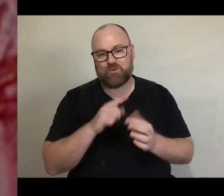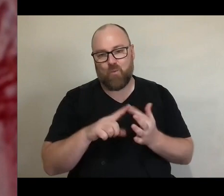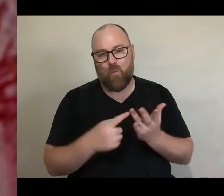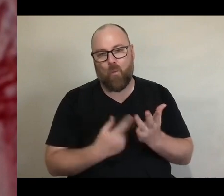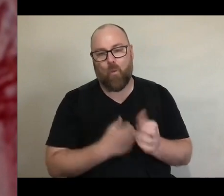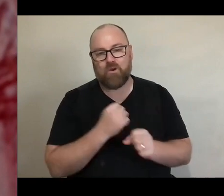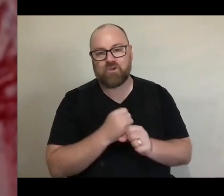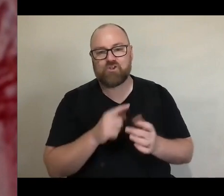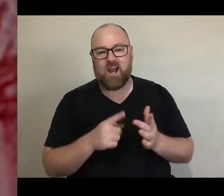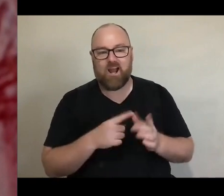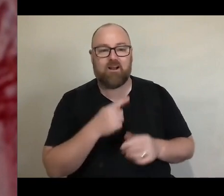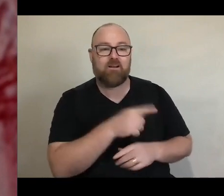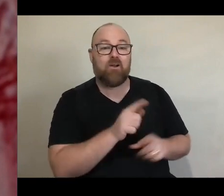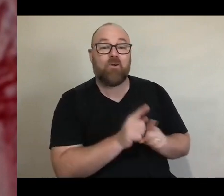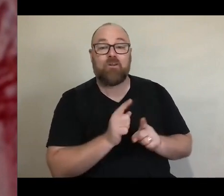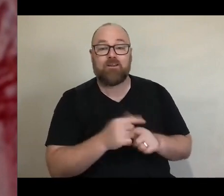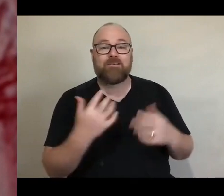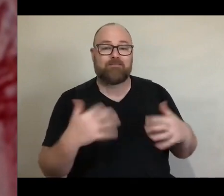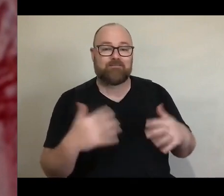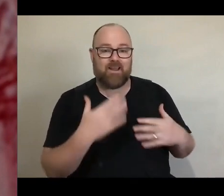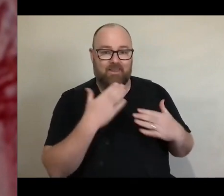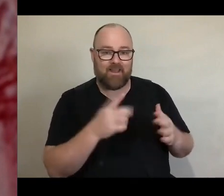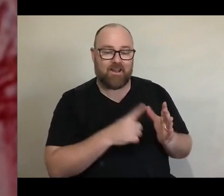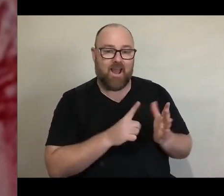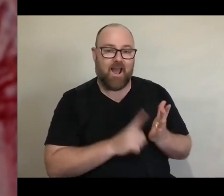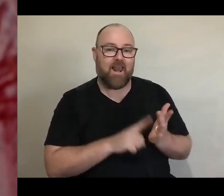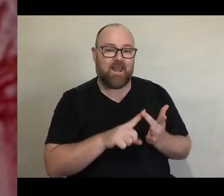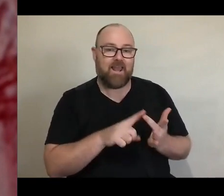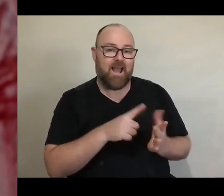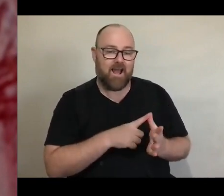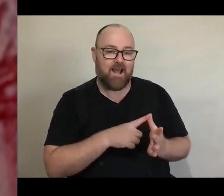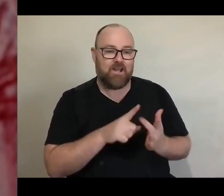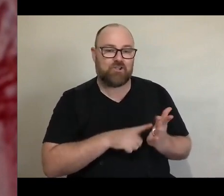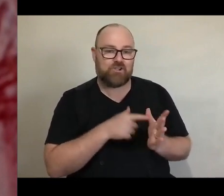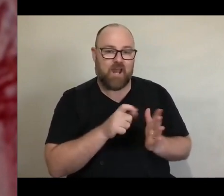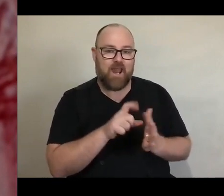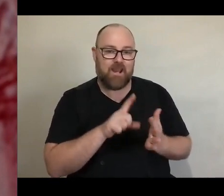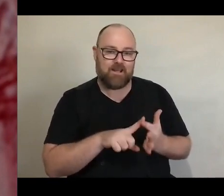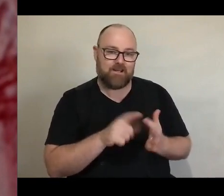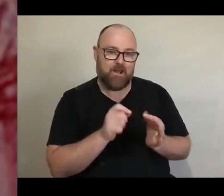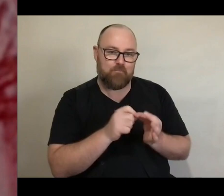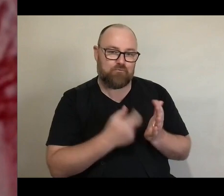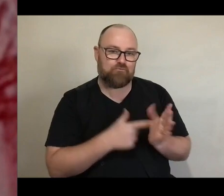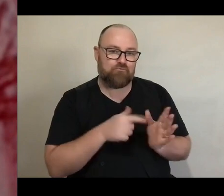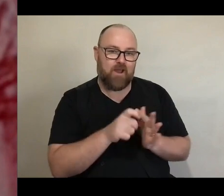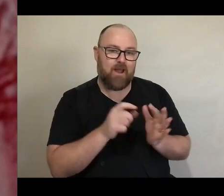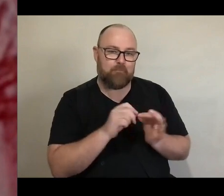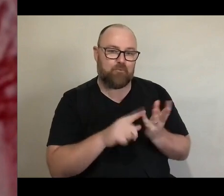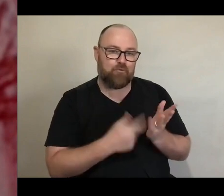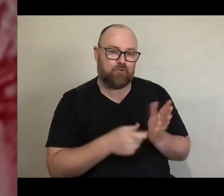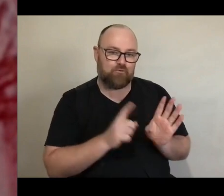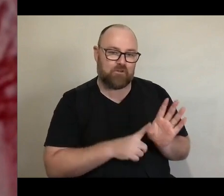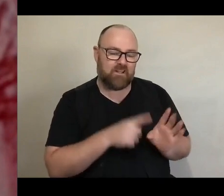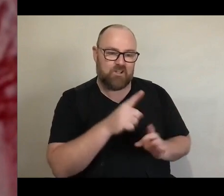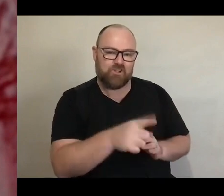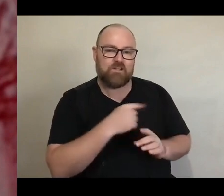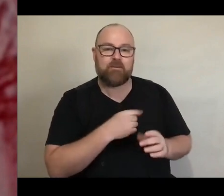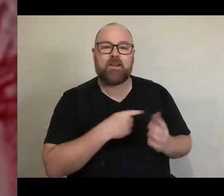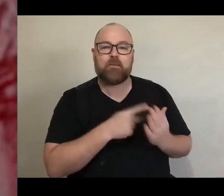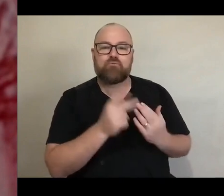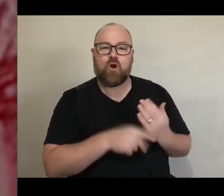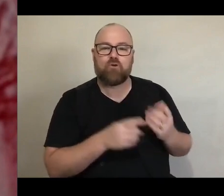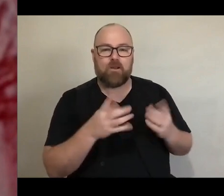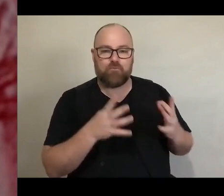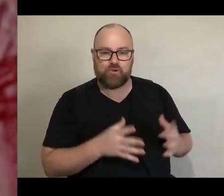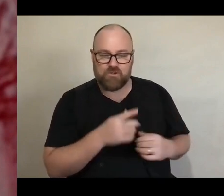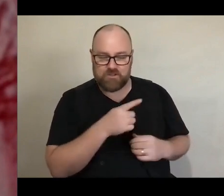to thank the extraordinary work of Aaliyah J. Bradbury, who's been the program producer for this conference. And she's been working